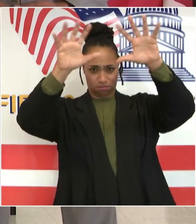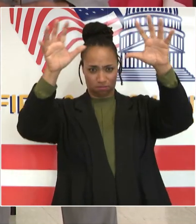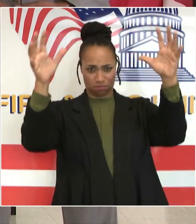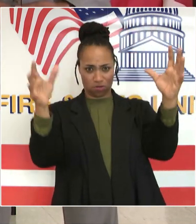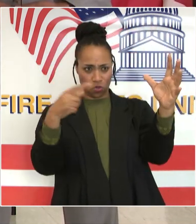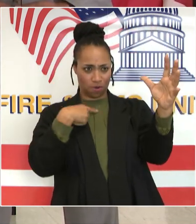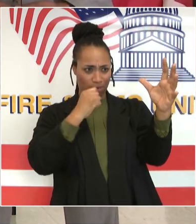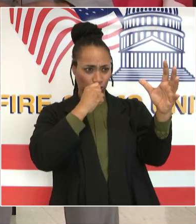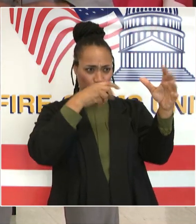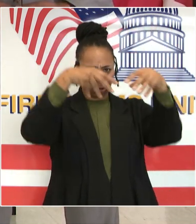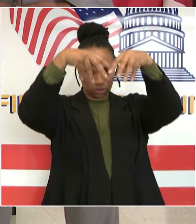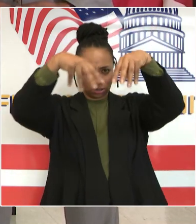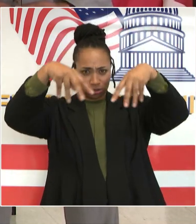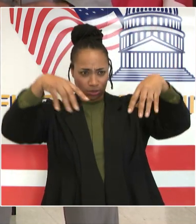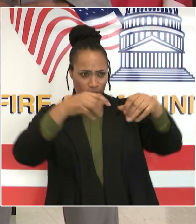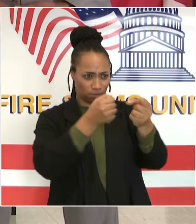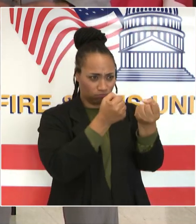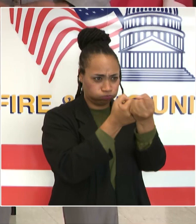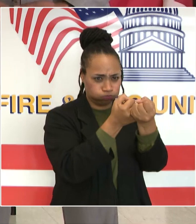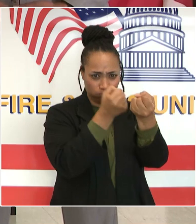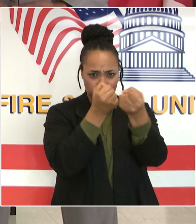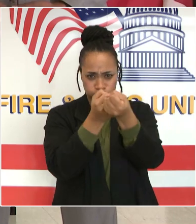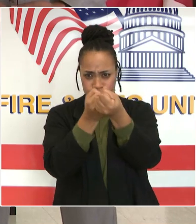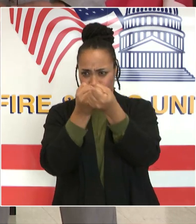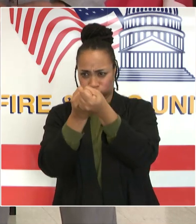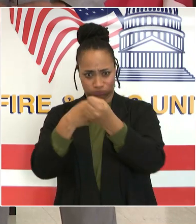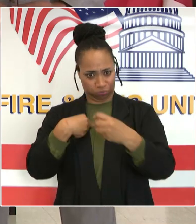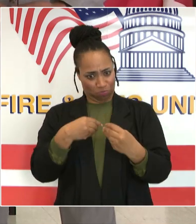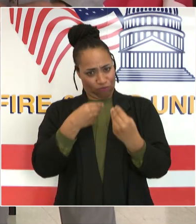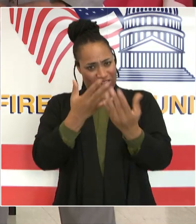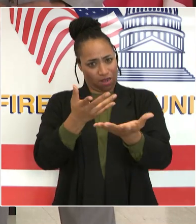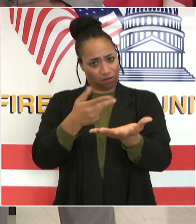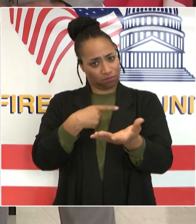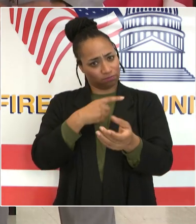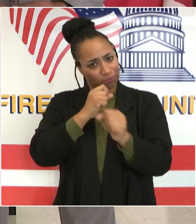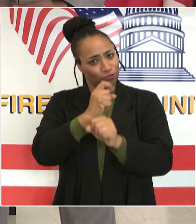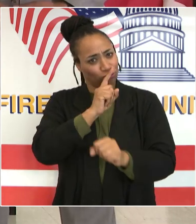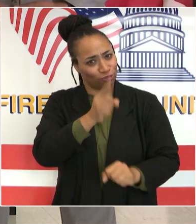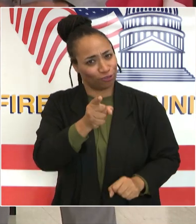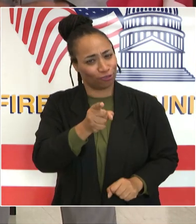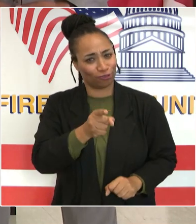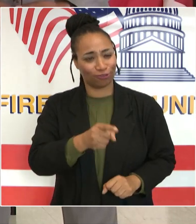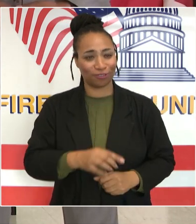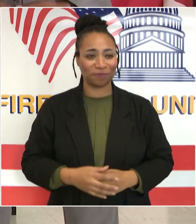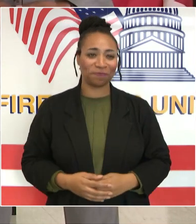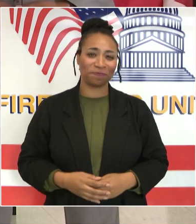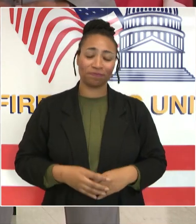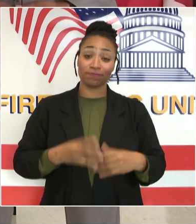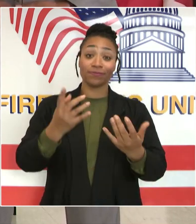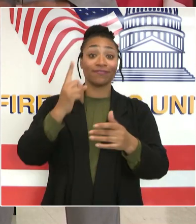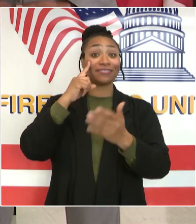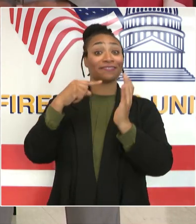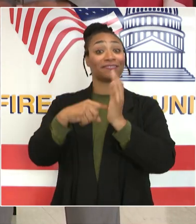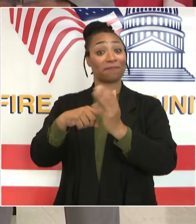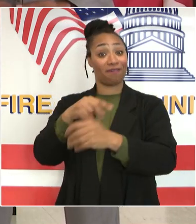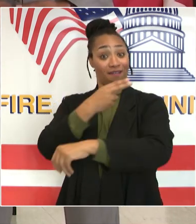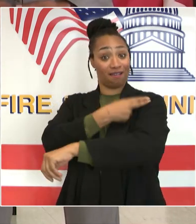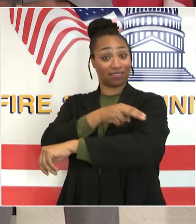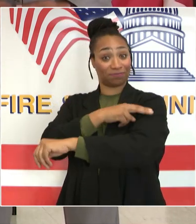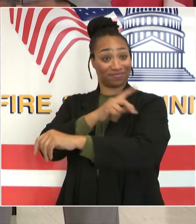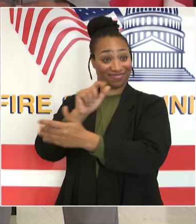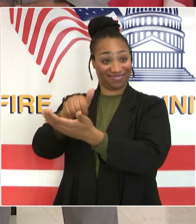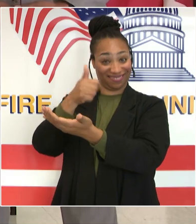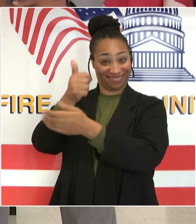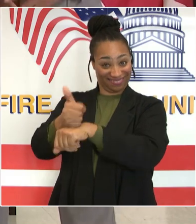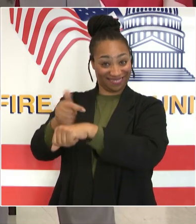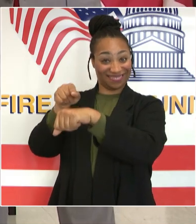right care. Another example is the new hospital that we will open in Ward 8 in